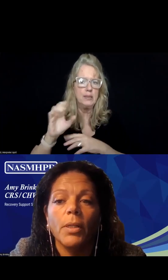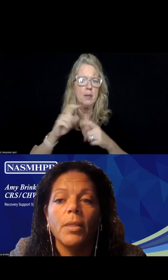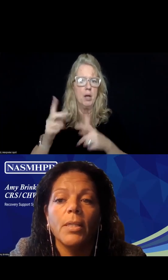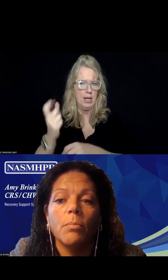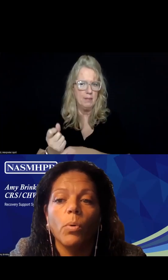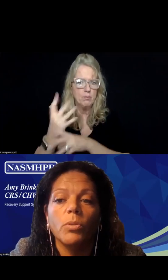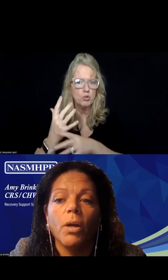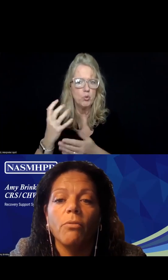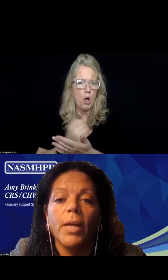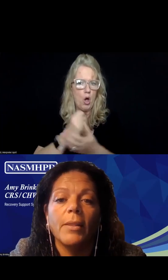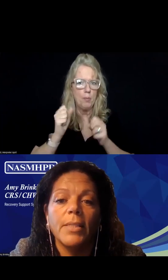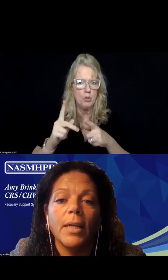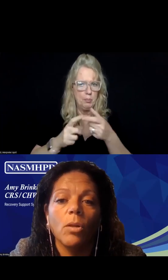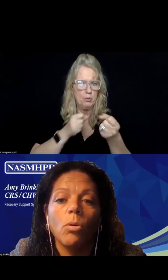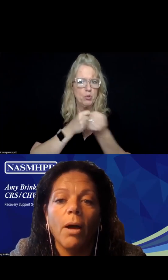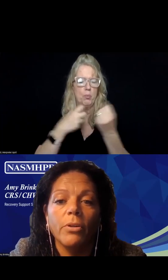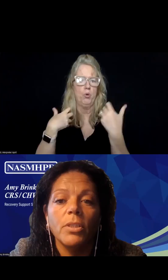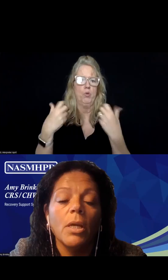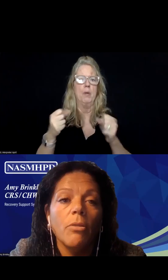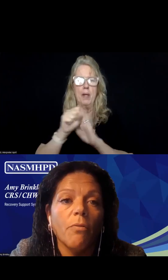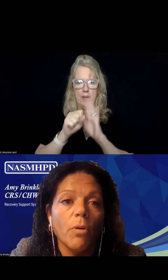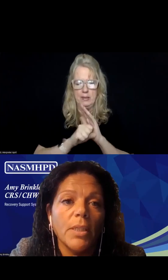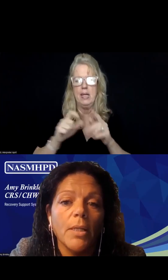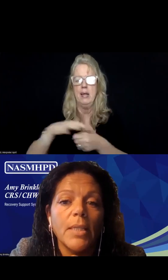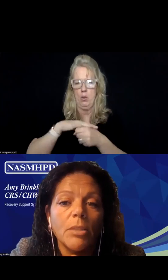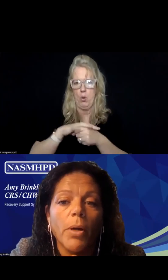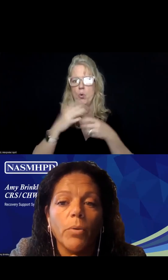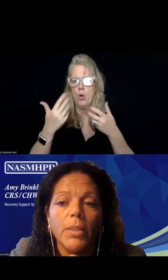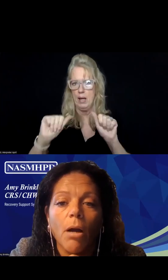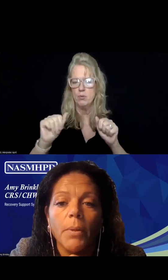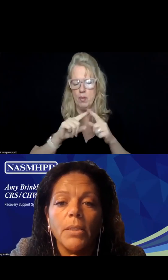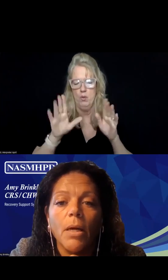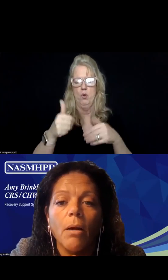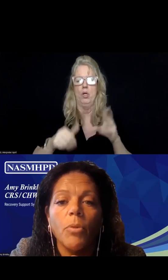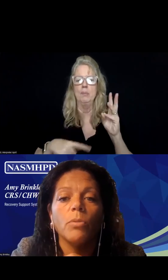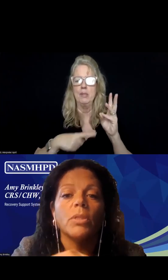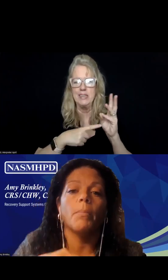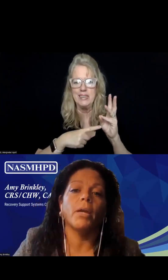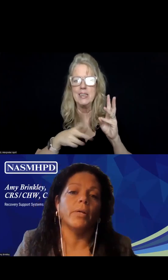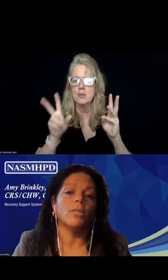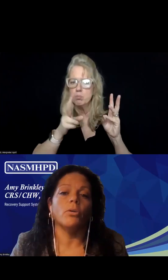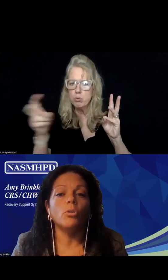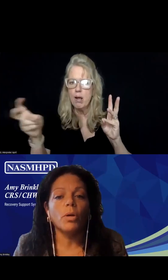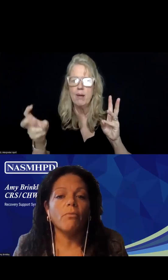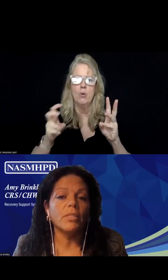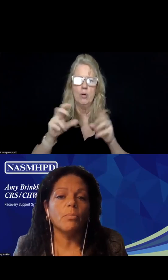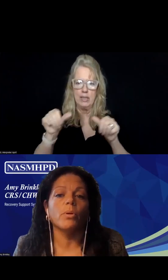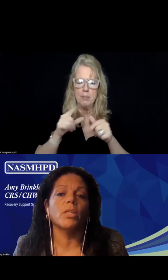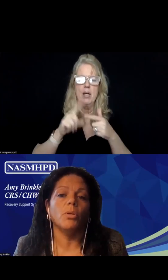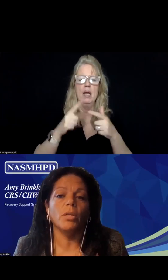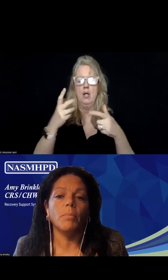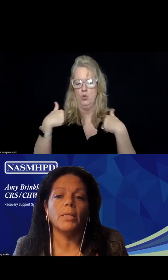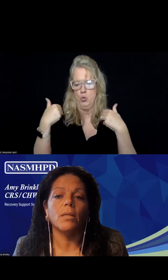TA opportunities that supports recovery at the state and local efforts. They're focusing on 6 priority topics. Those topic areas are youth